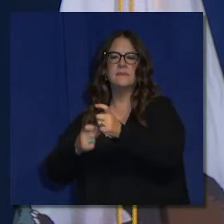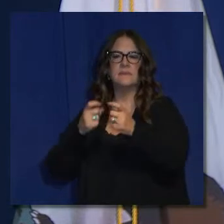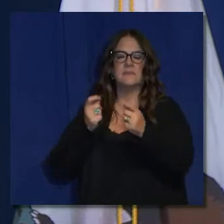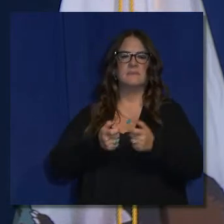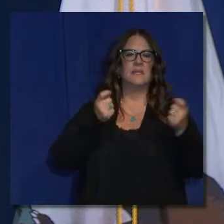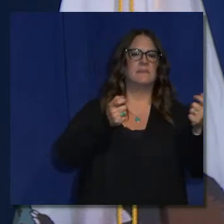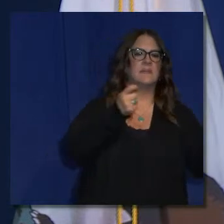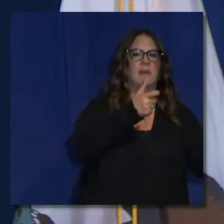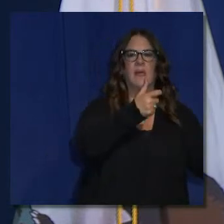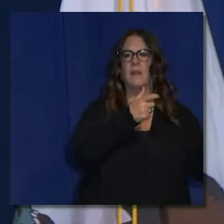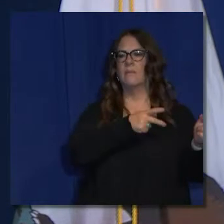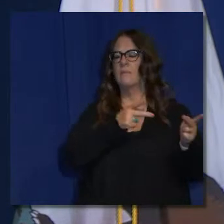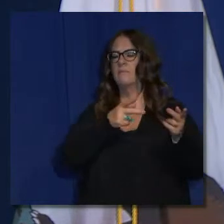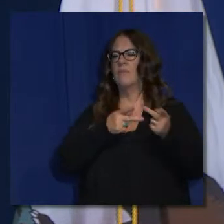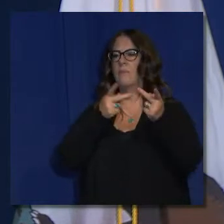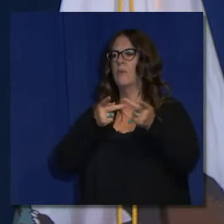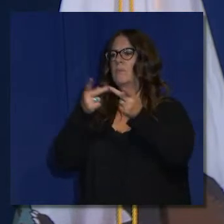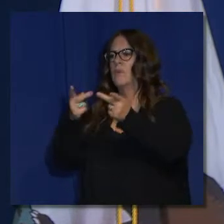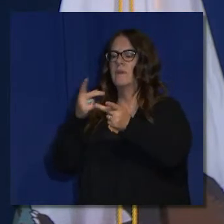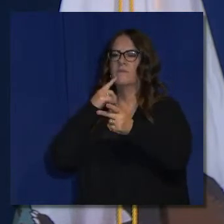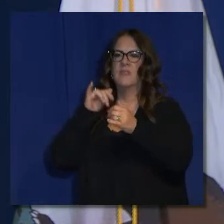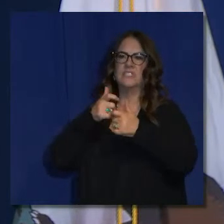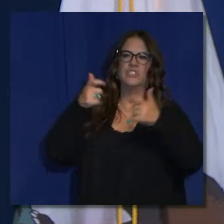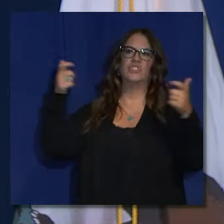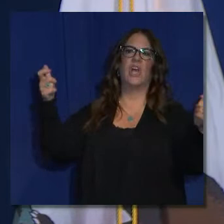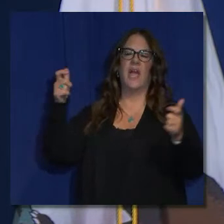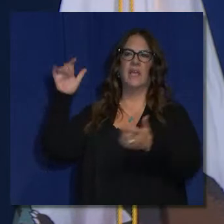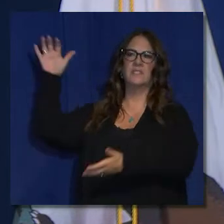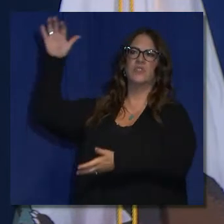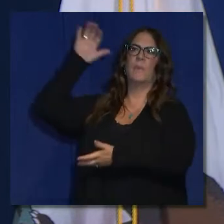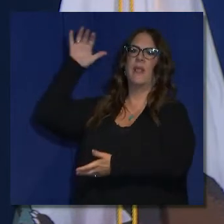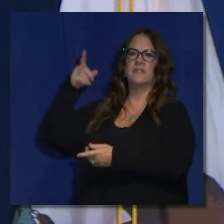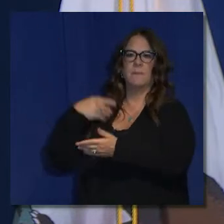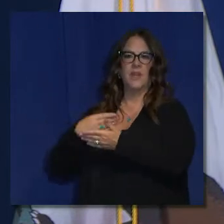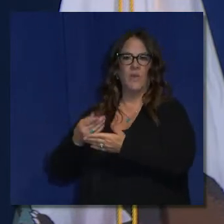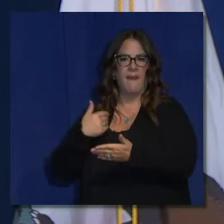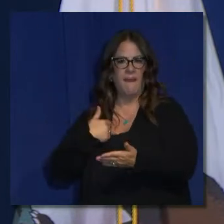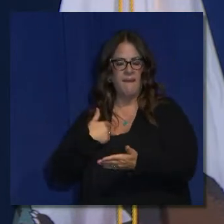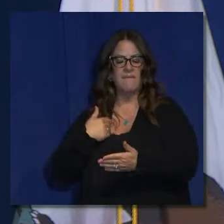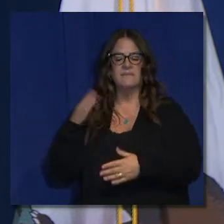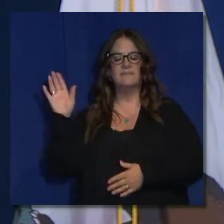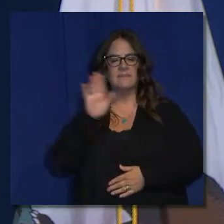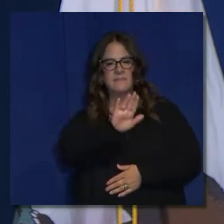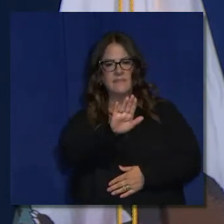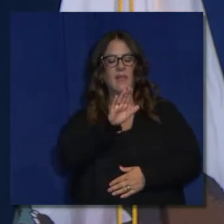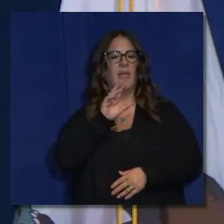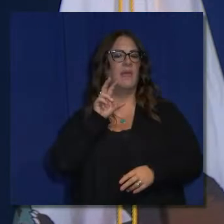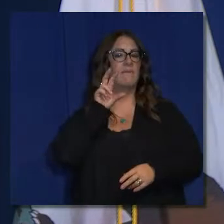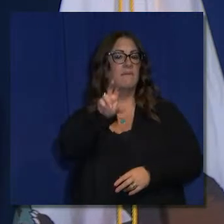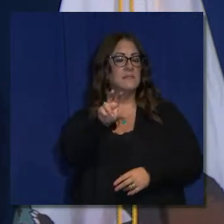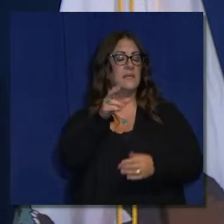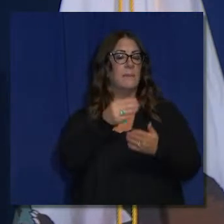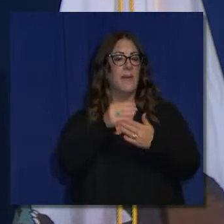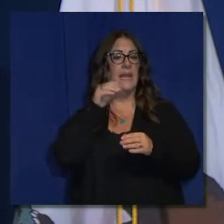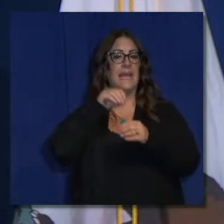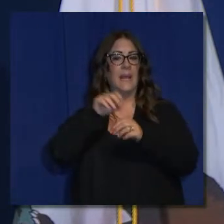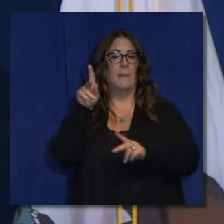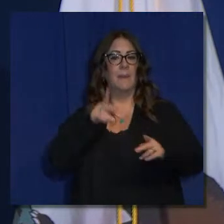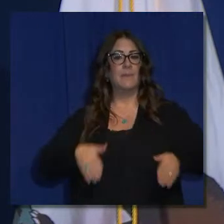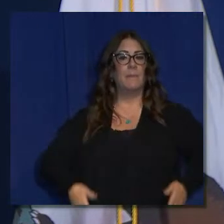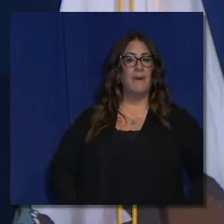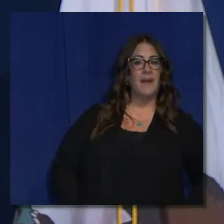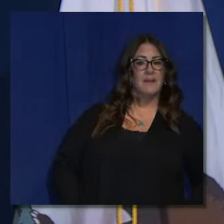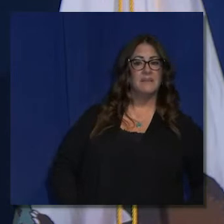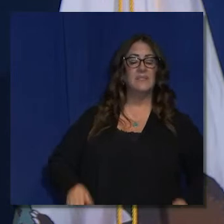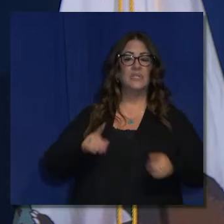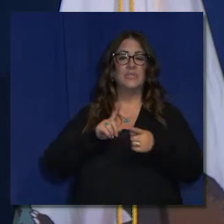got going on to spend this giant surplus? Investing and putting money in people's pockets to absorb the